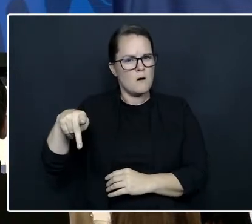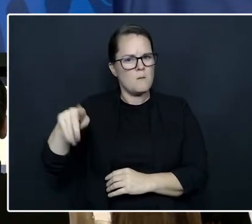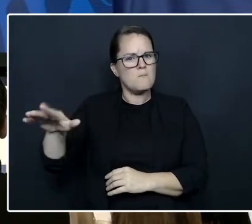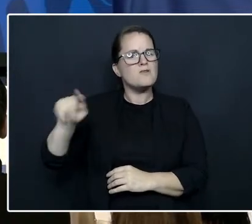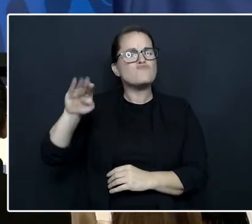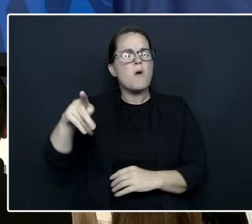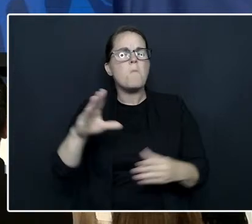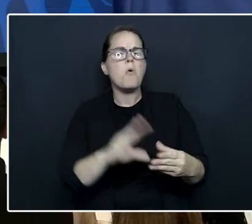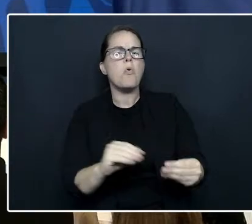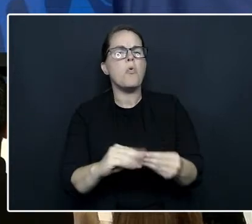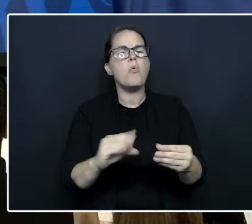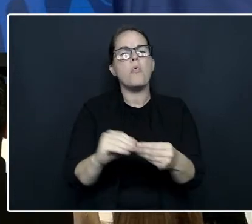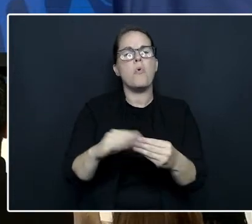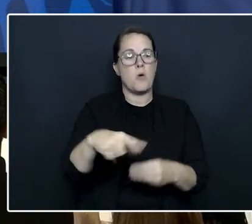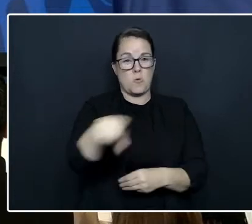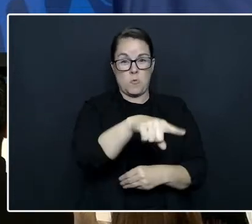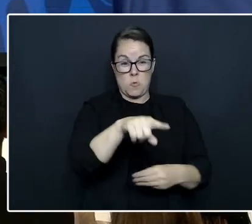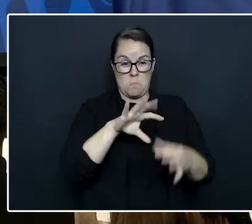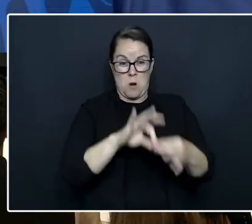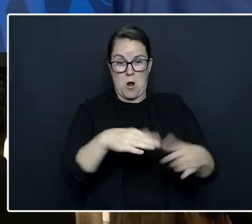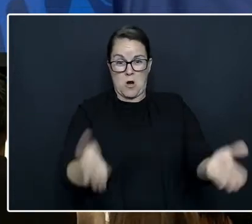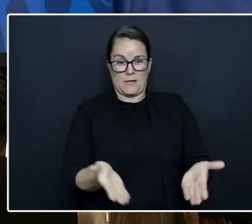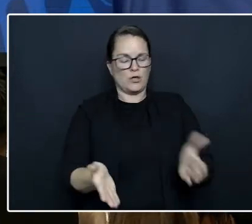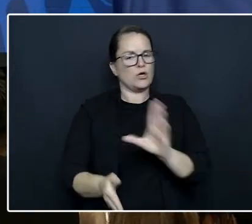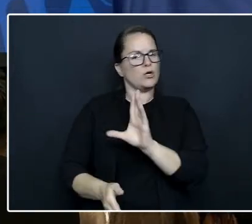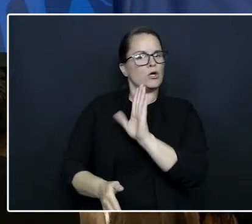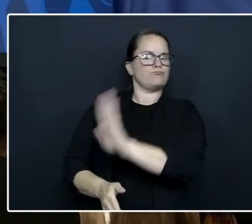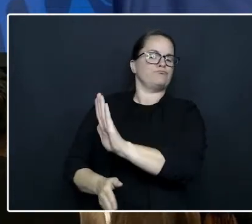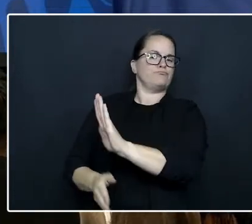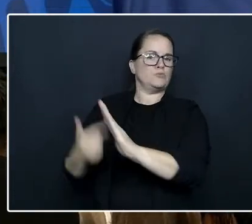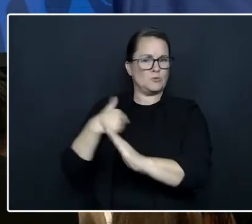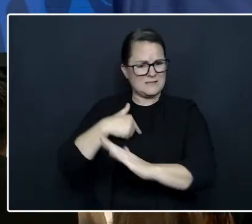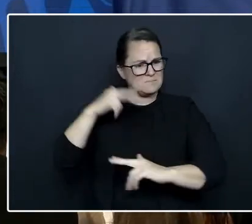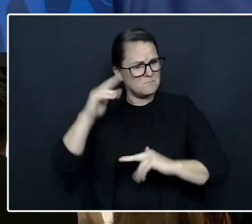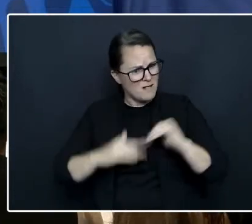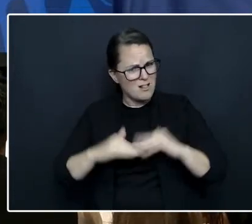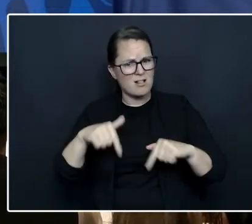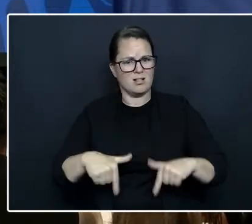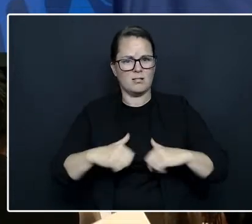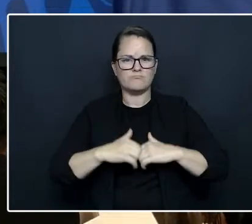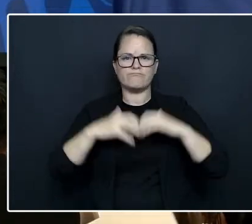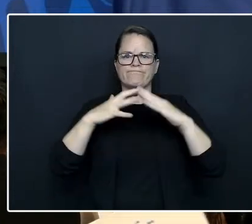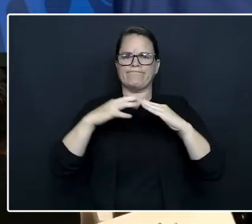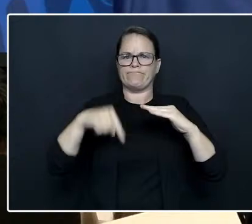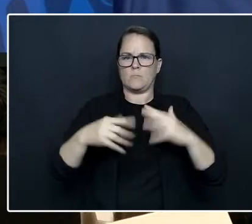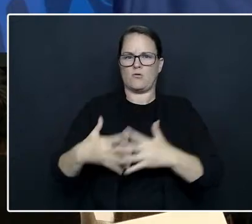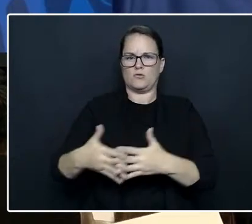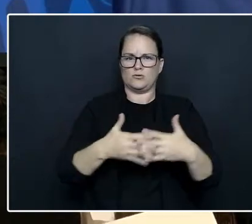country too.